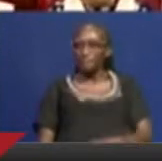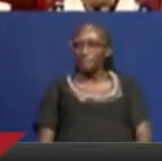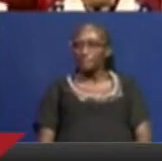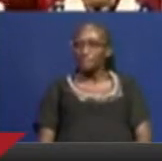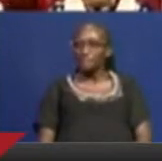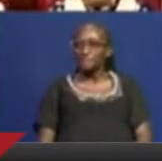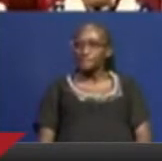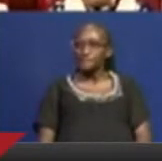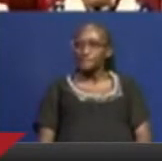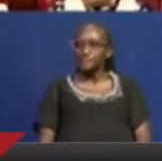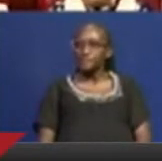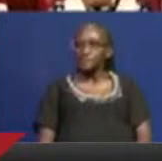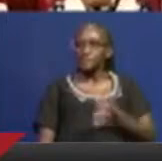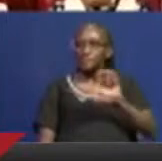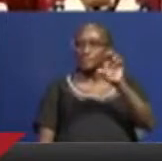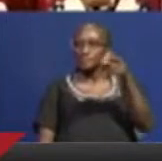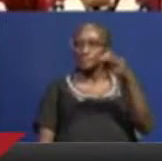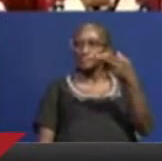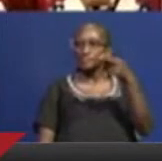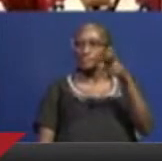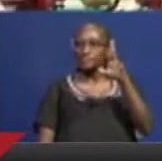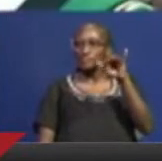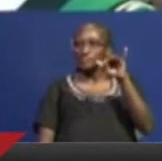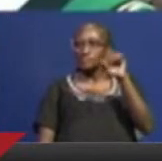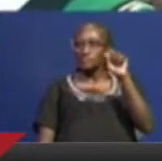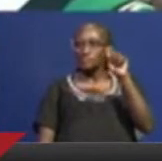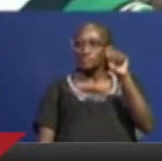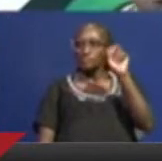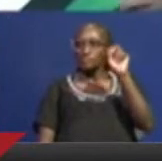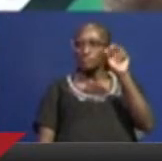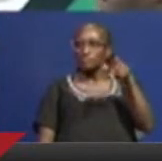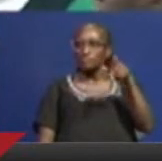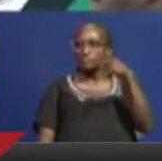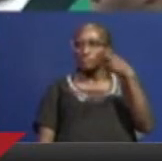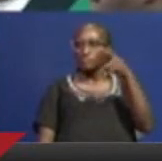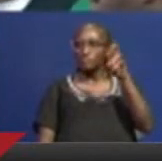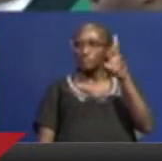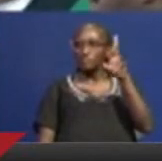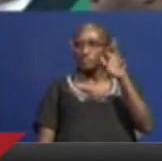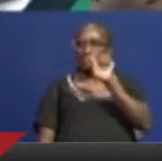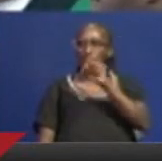Wisero Christopher Aseka Wangaya.